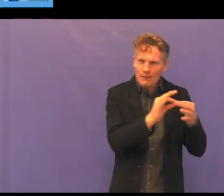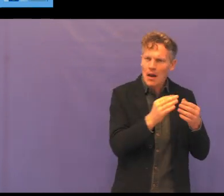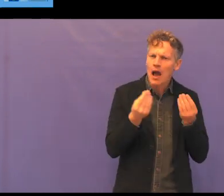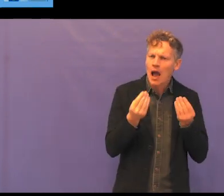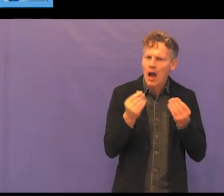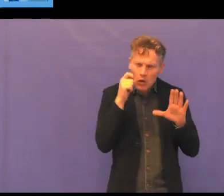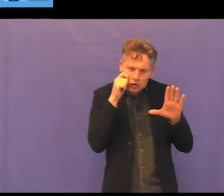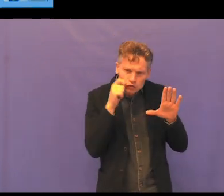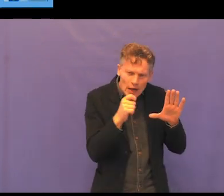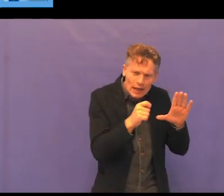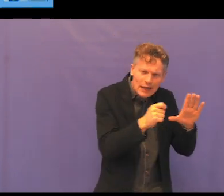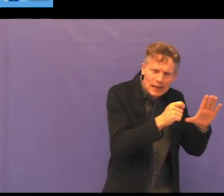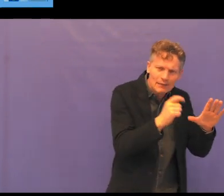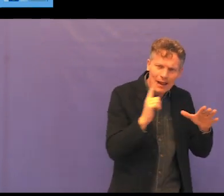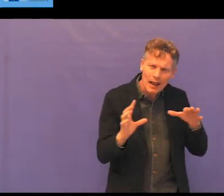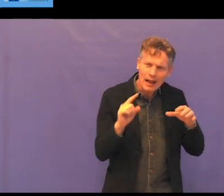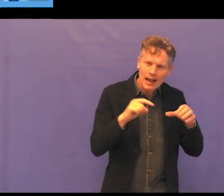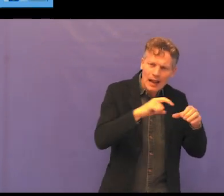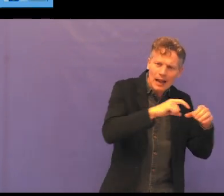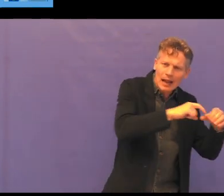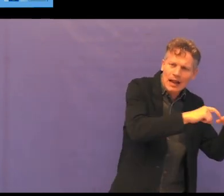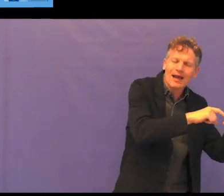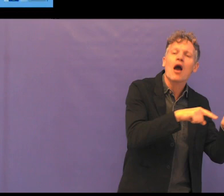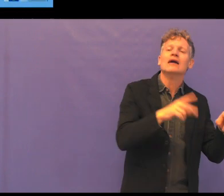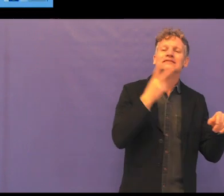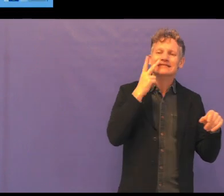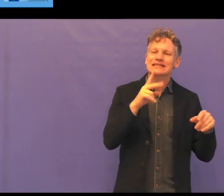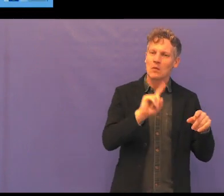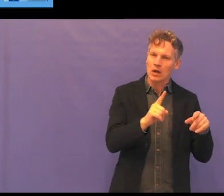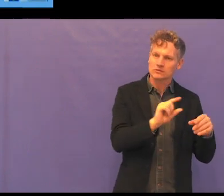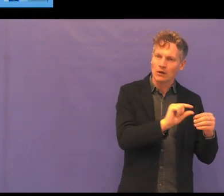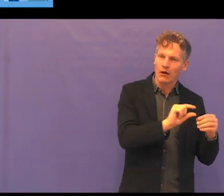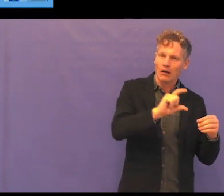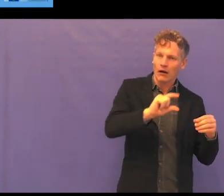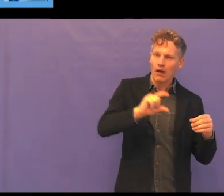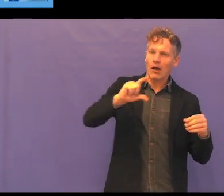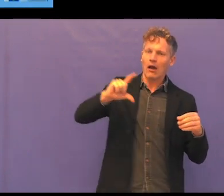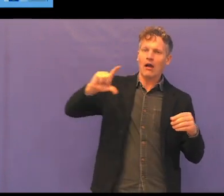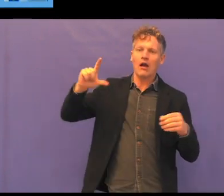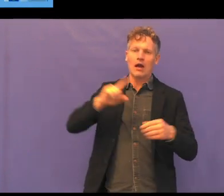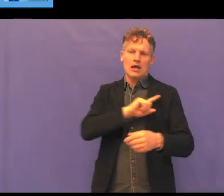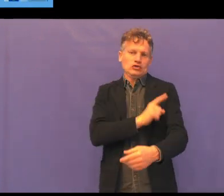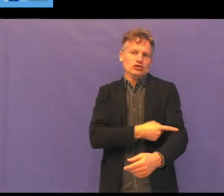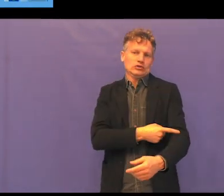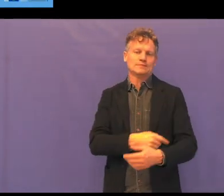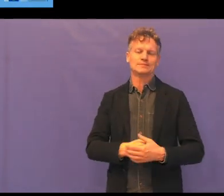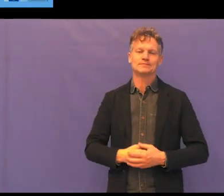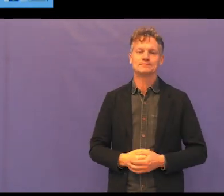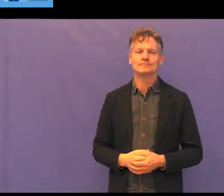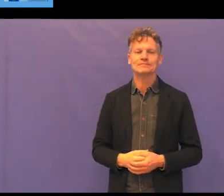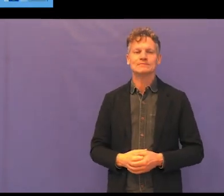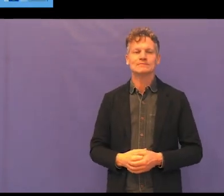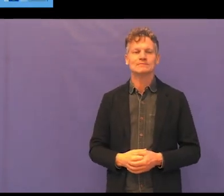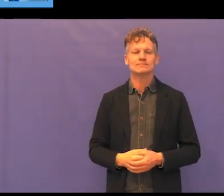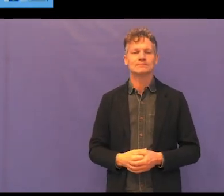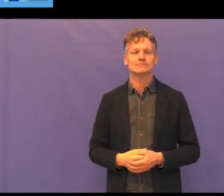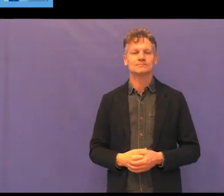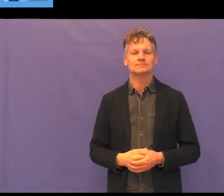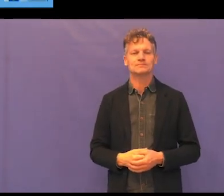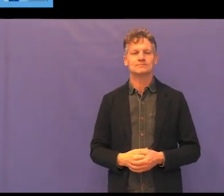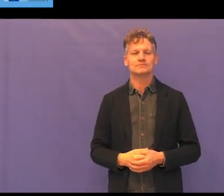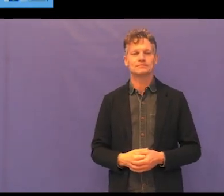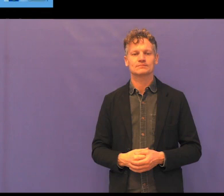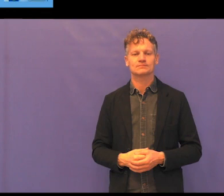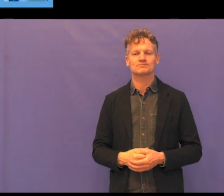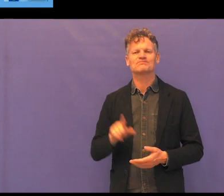One of a man called Hans Svenning, a Danish demographer, looking